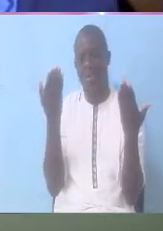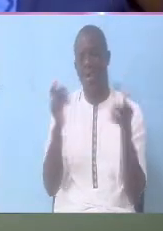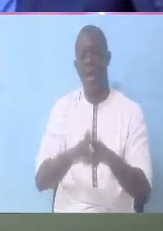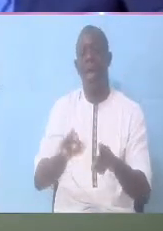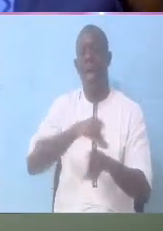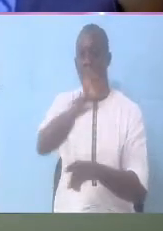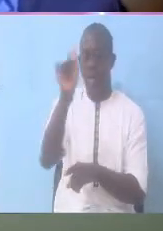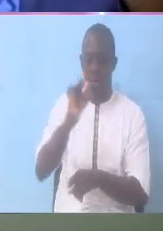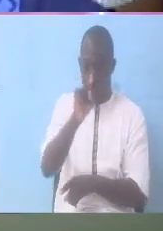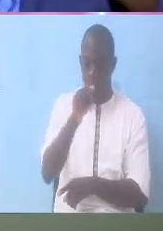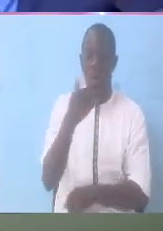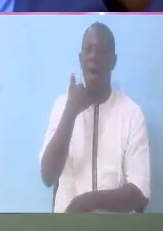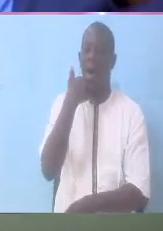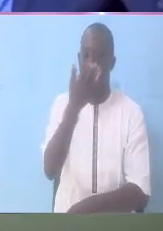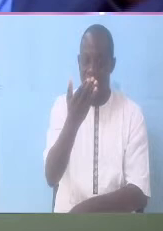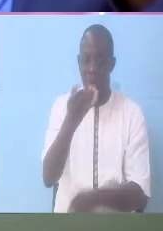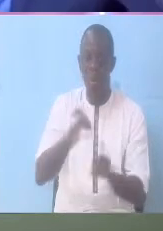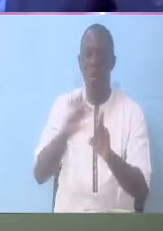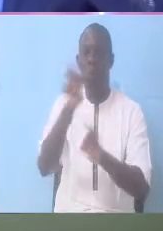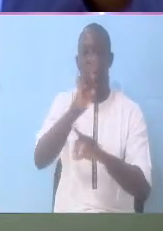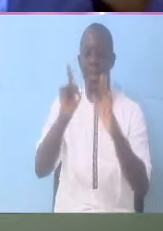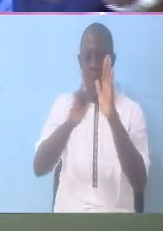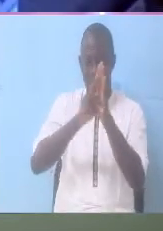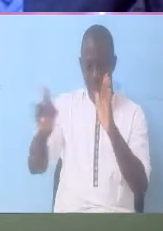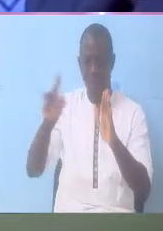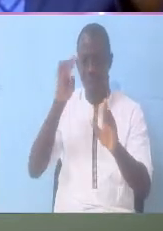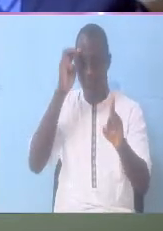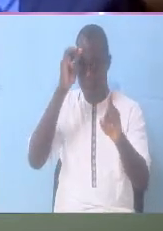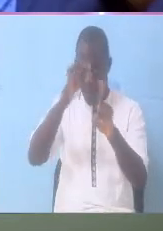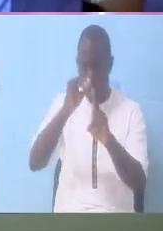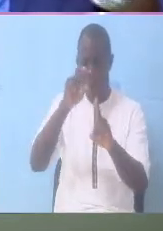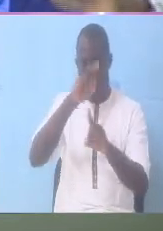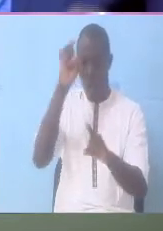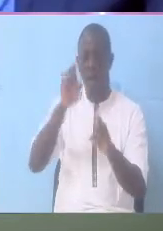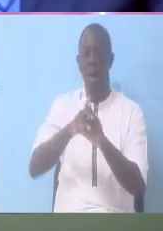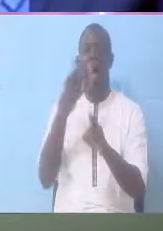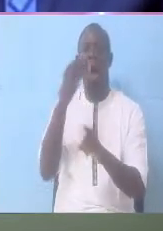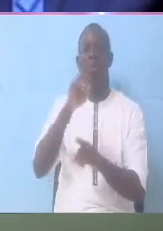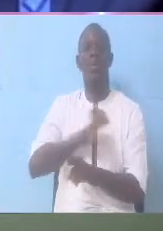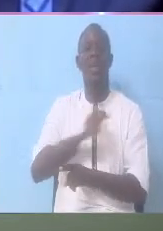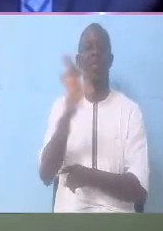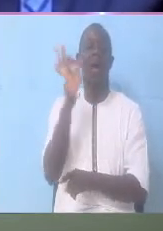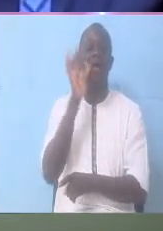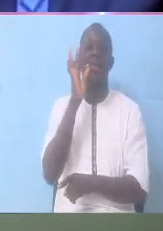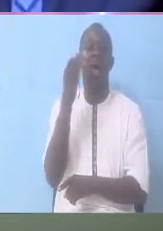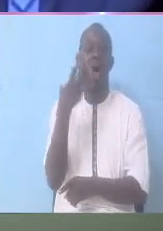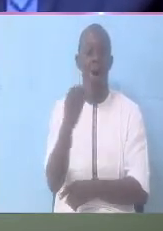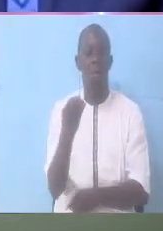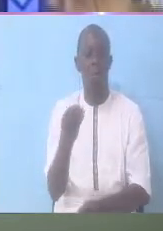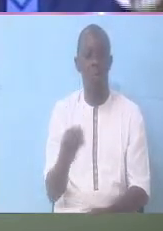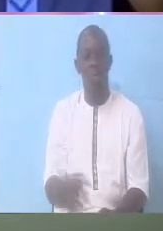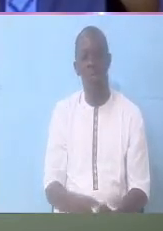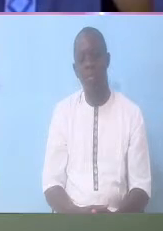And you asked him what mission accomplished and how did he respond? He said,